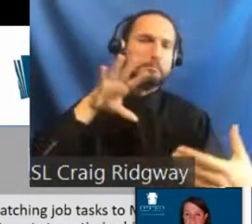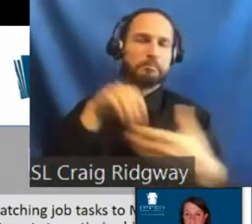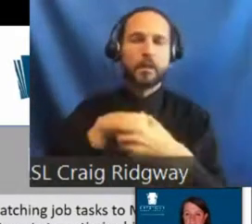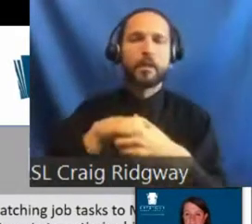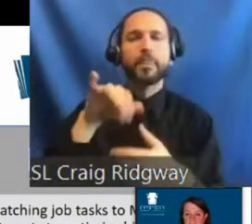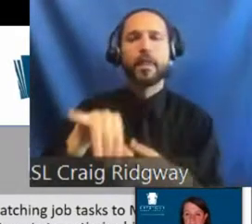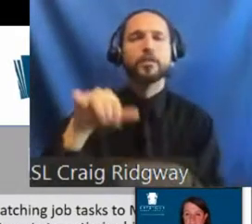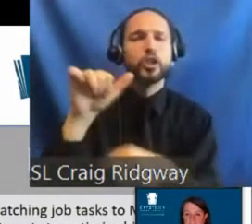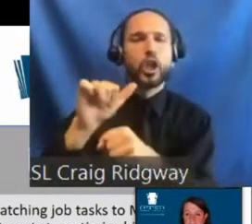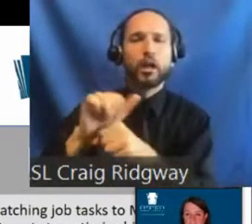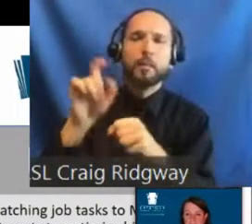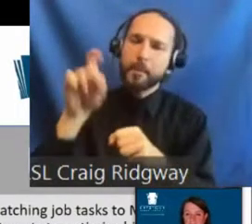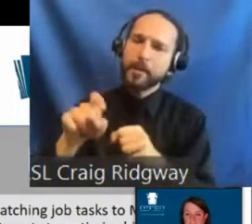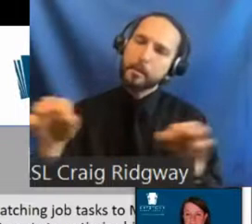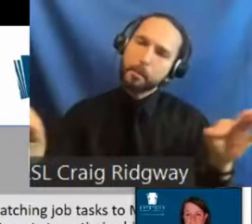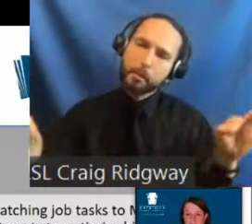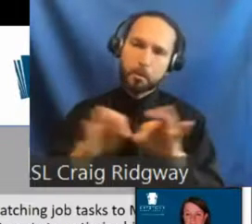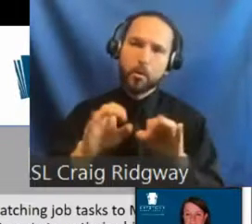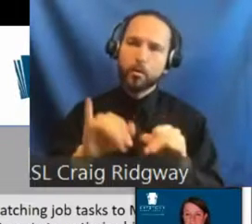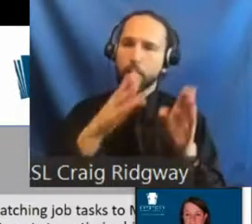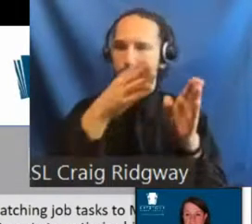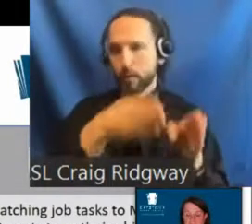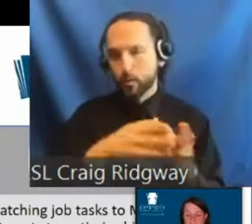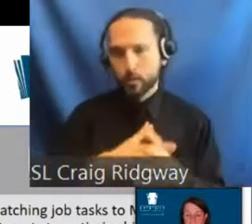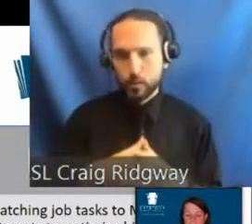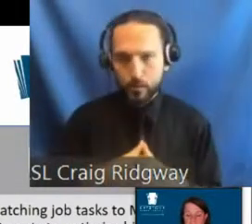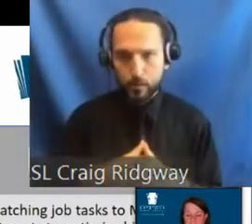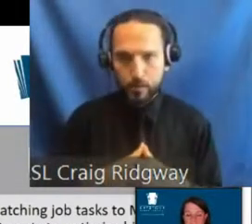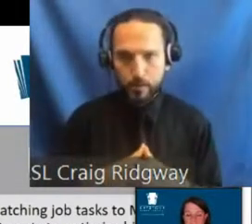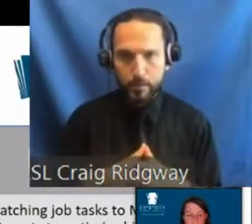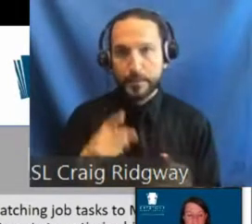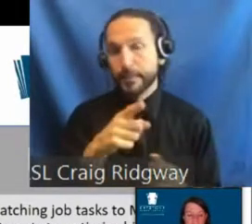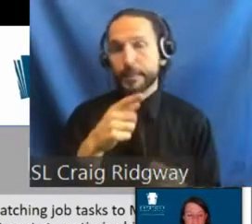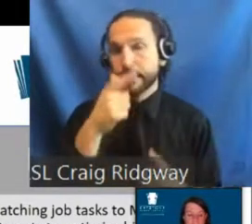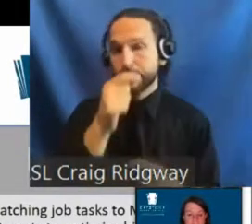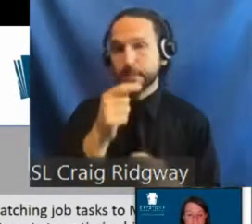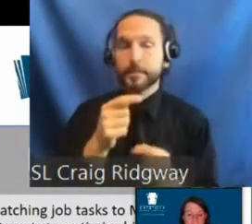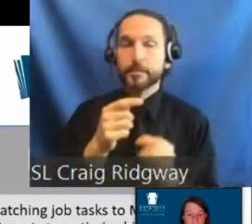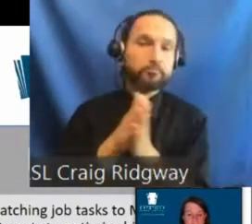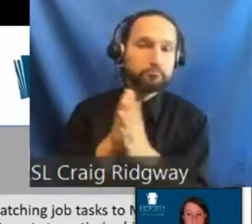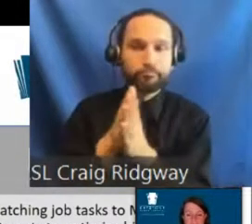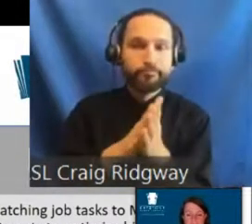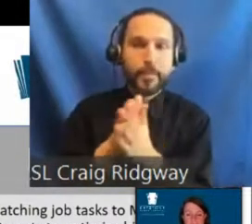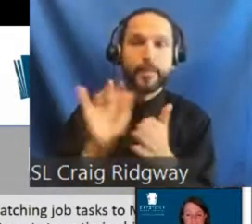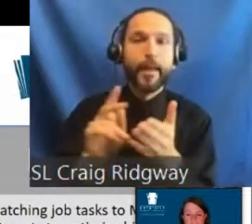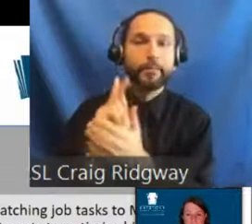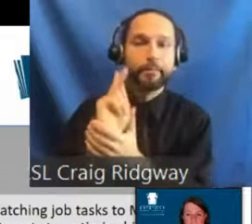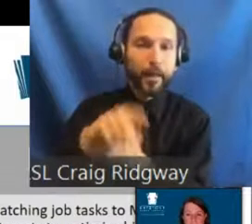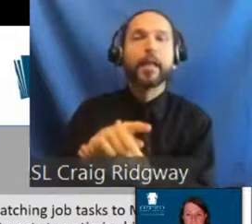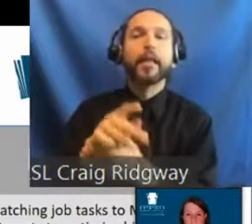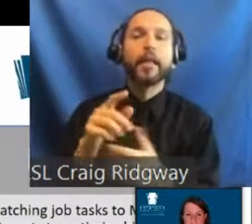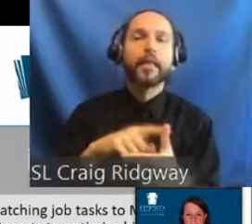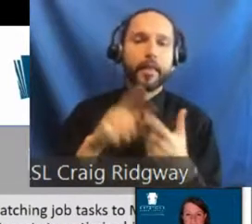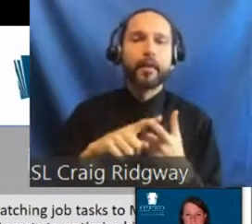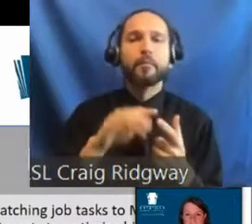job has to be important to him. Because he is so interested in plants, Mike put forth his